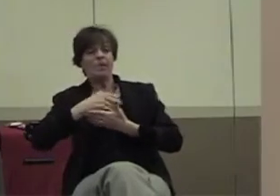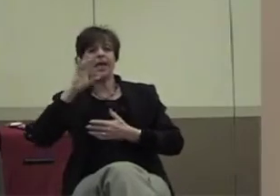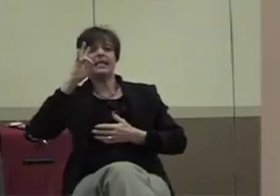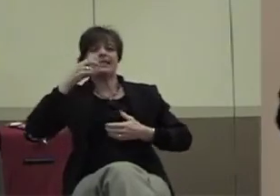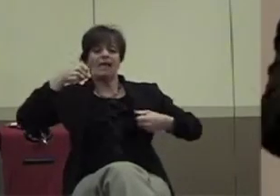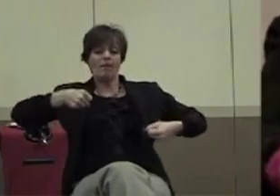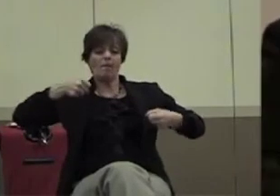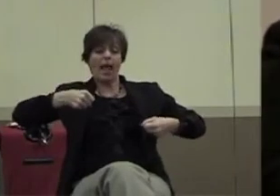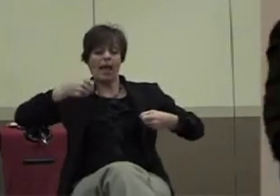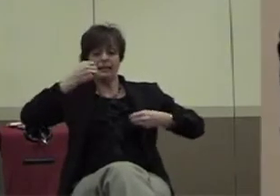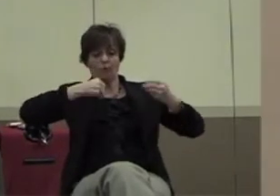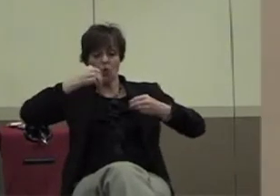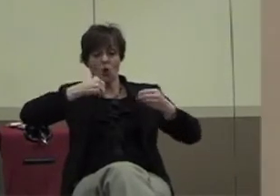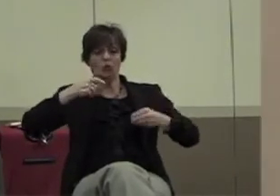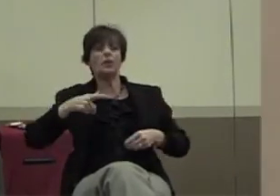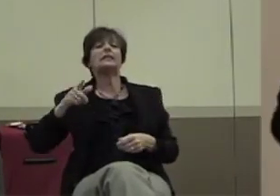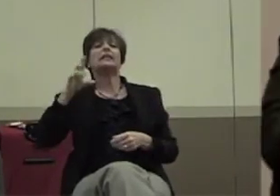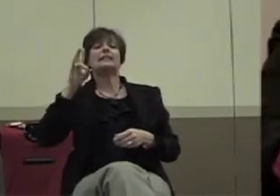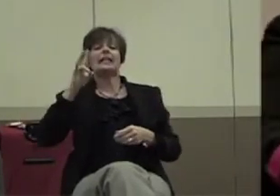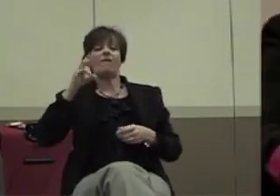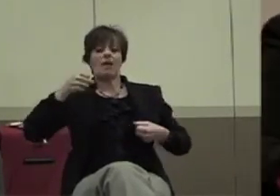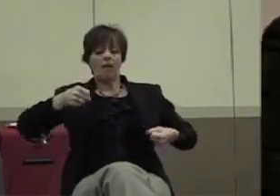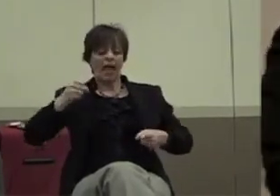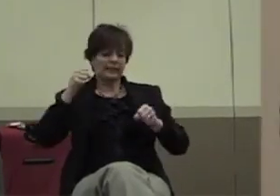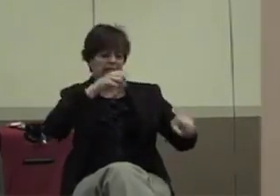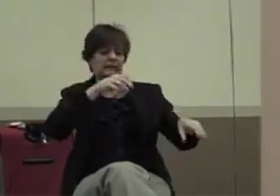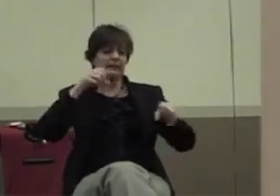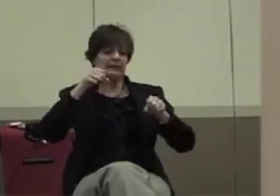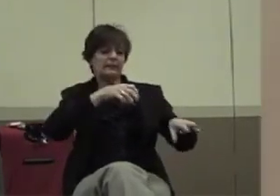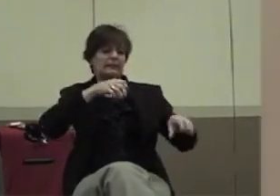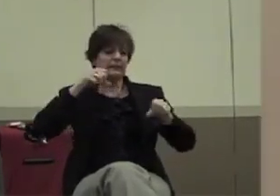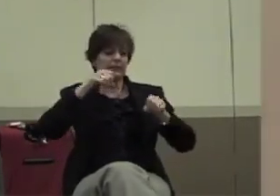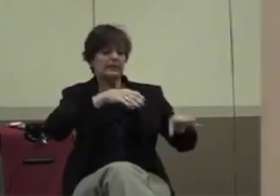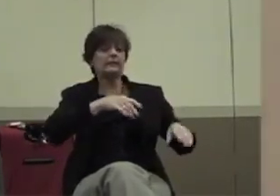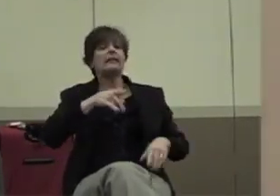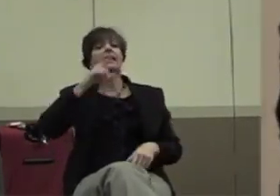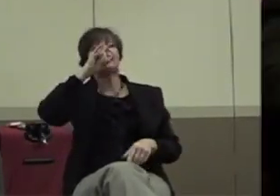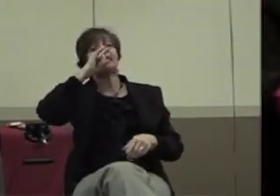She puts the 7 bags in. She gets her kid out of the cart. She straps him in the car seat. She